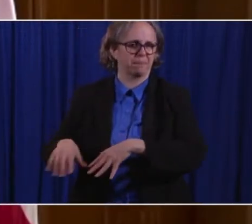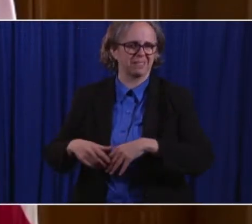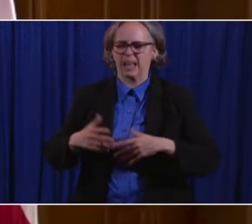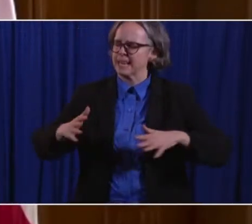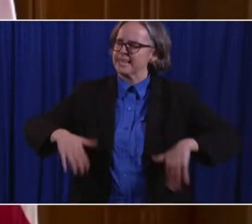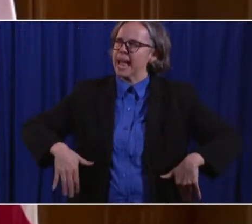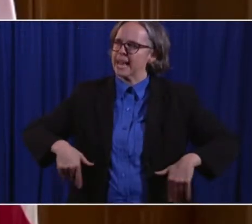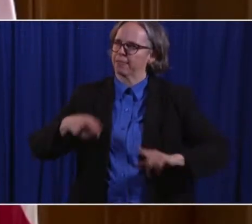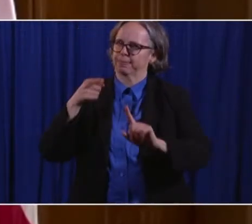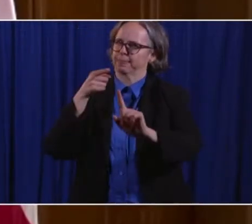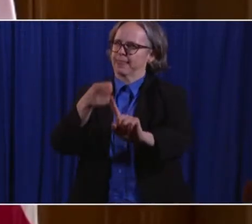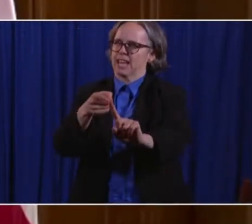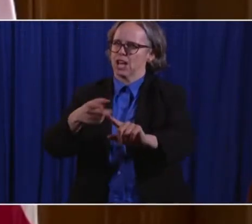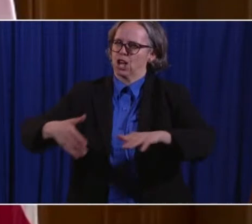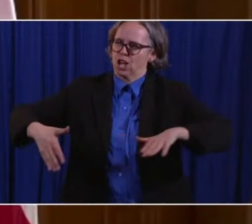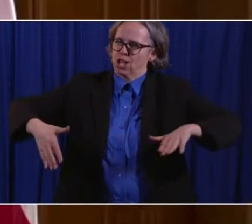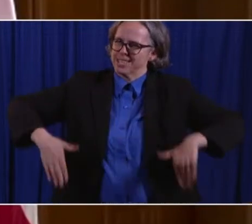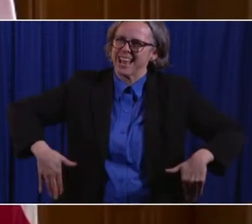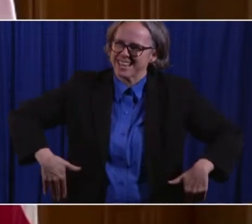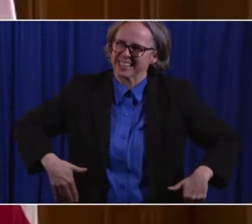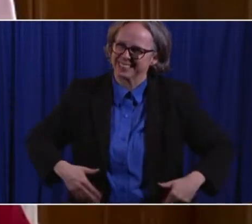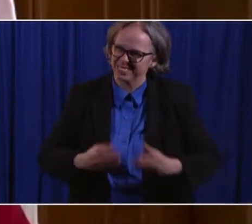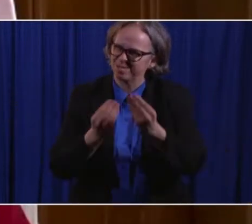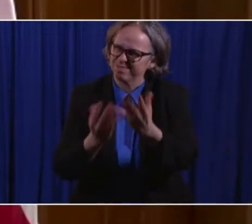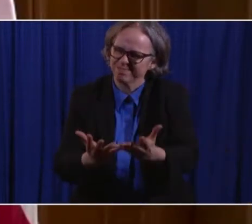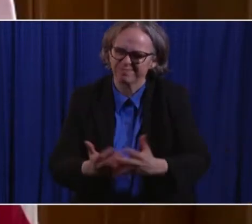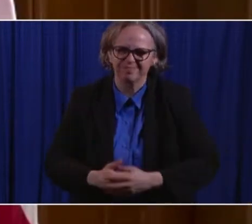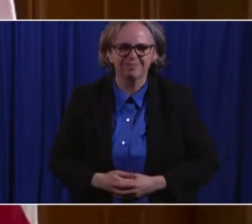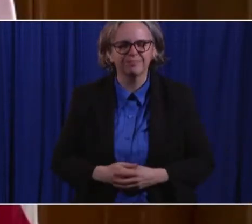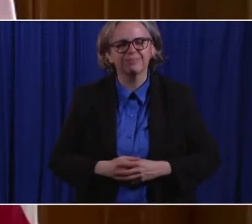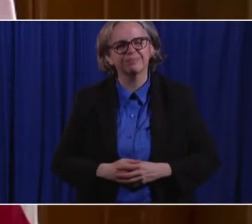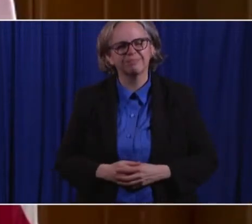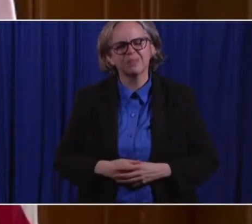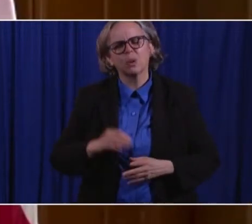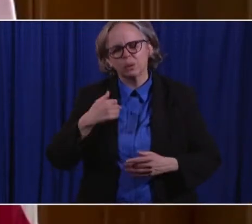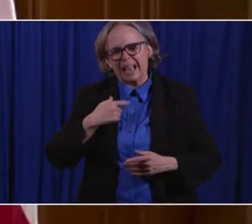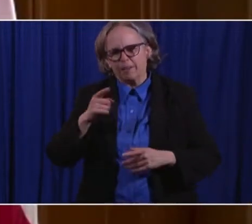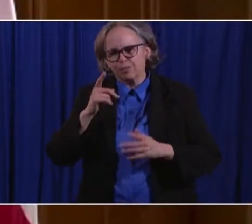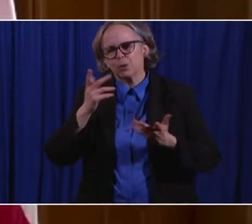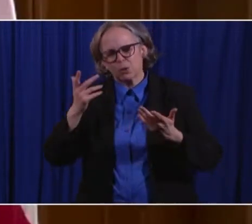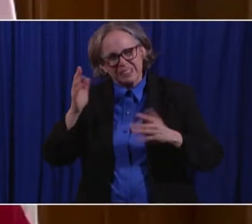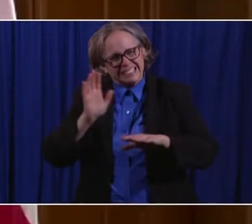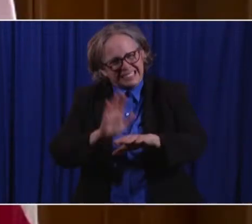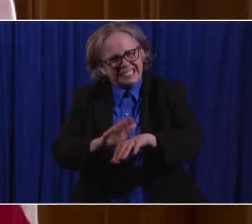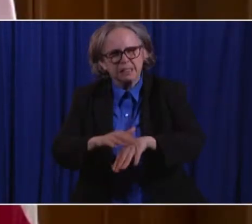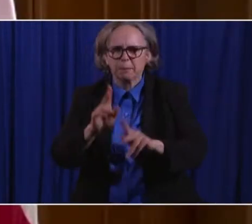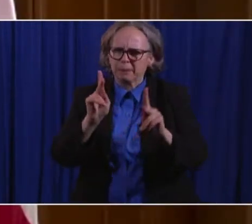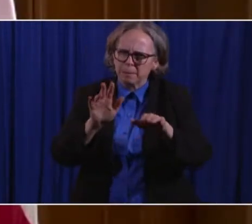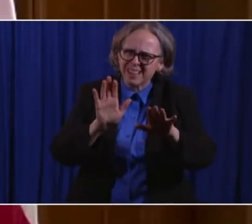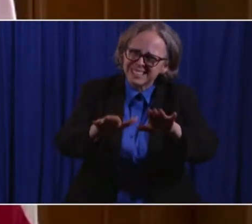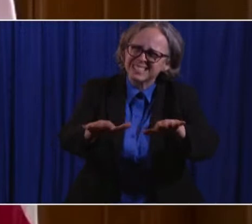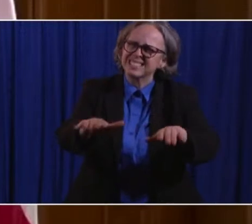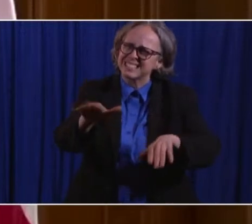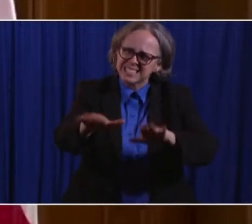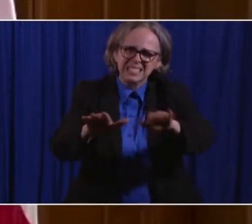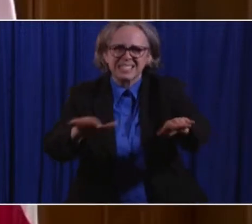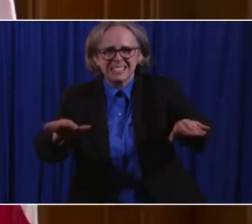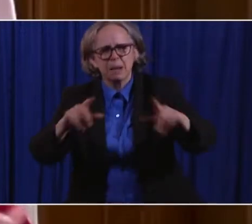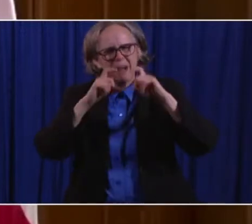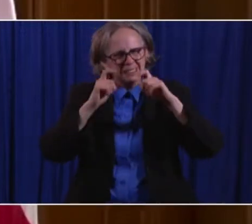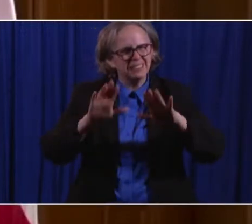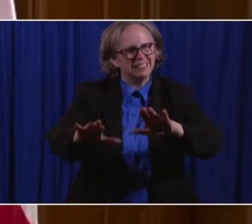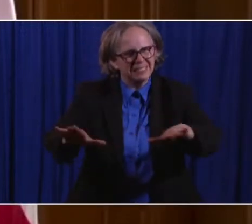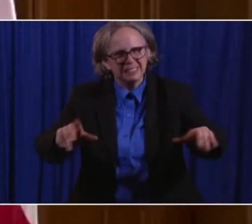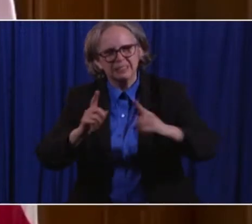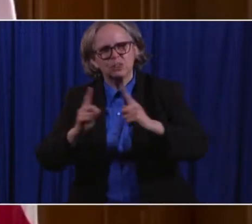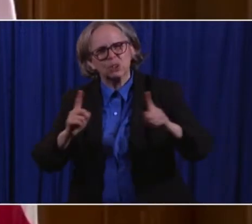there. We've set a marker, and I think we know how to get to it. And I think until we get to it, Ohioans